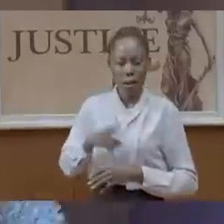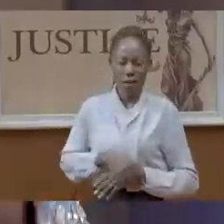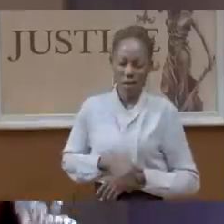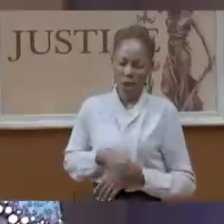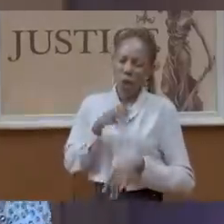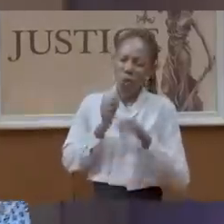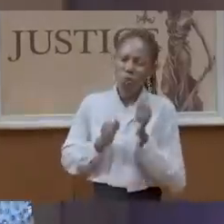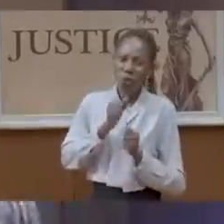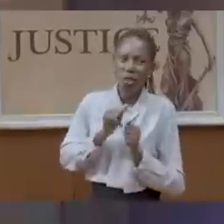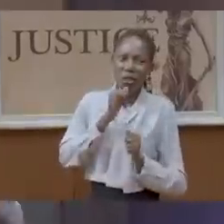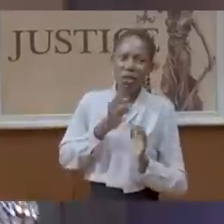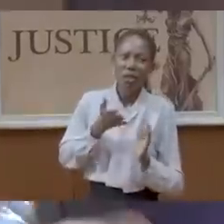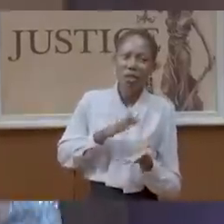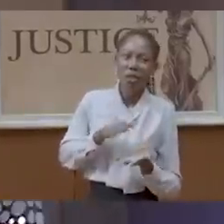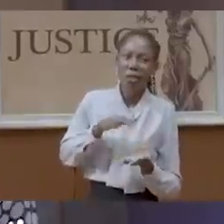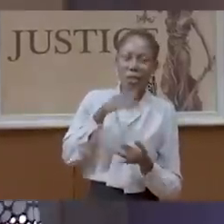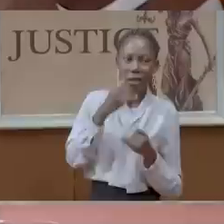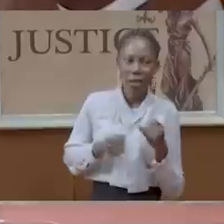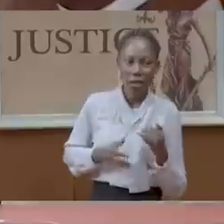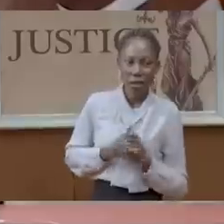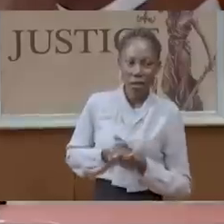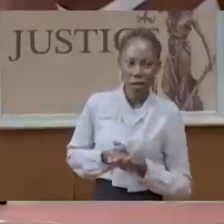I said, which one is dead end?